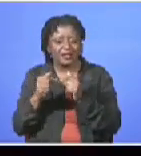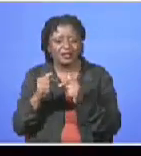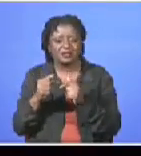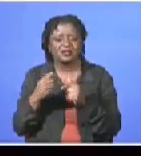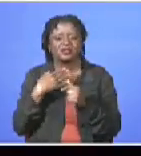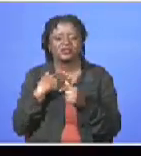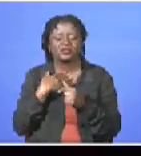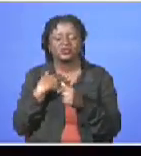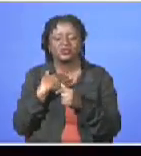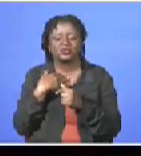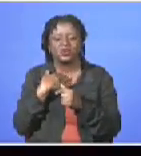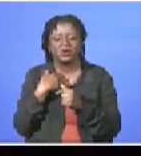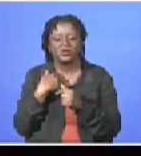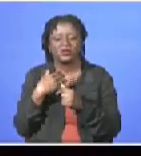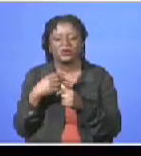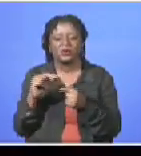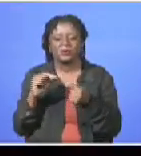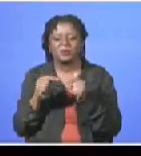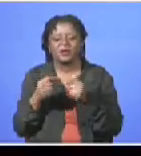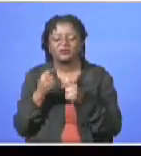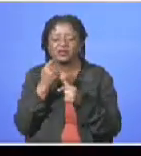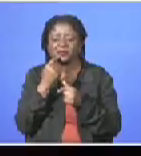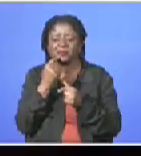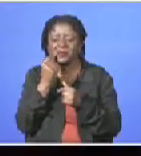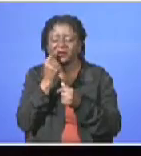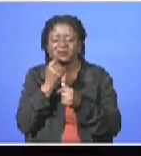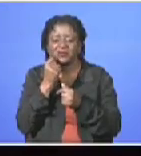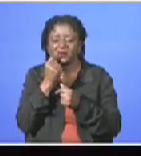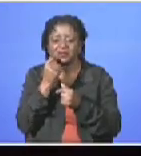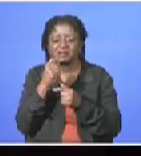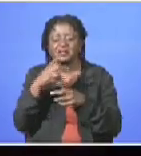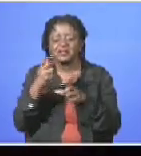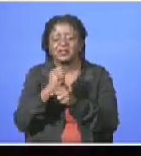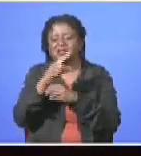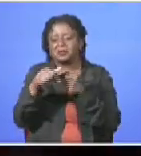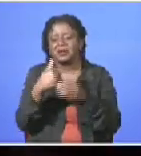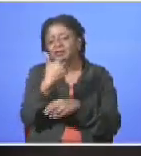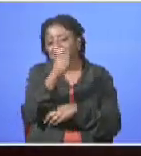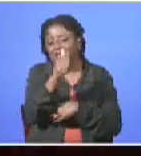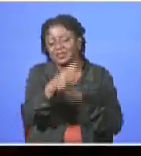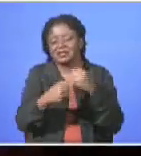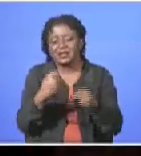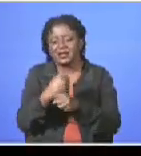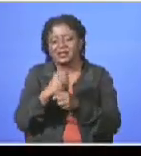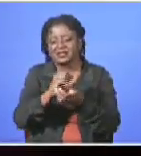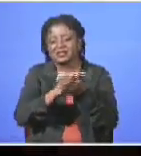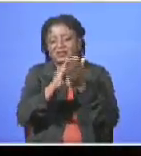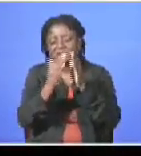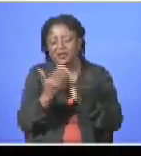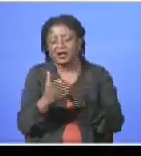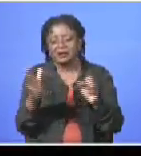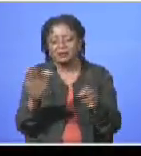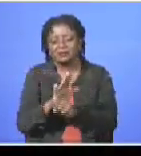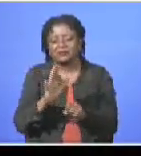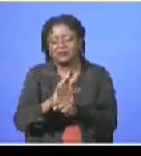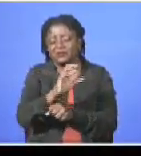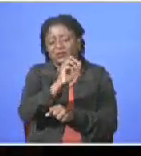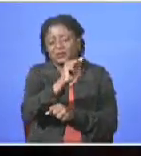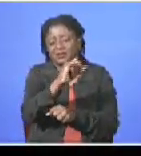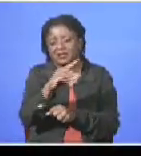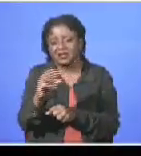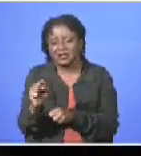others. Untreated HIV takes about 10 years before it becomes full-blown AIDS, with symptoms inclusive of soaking night